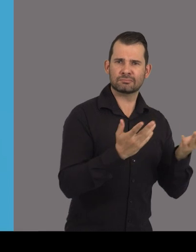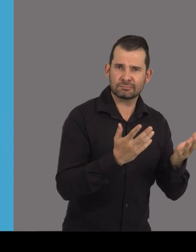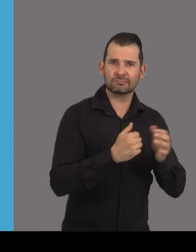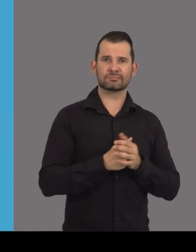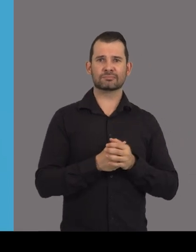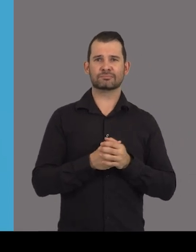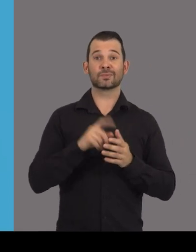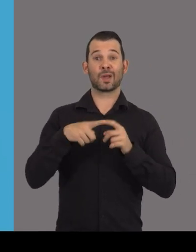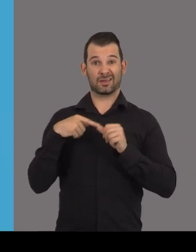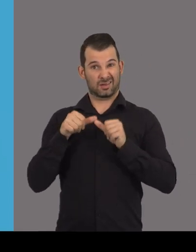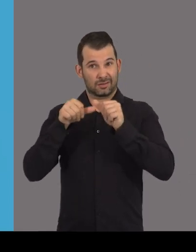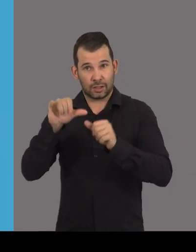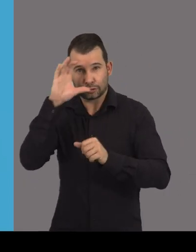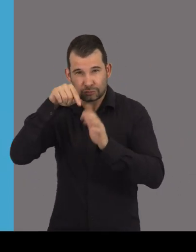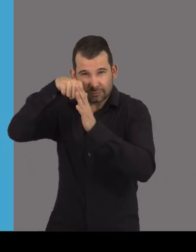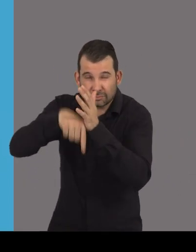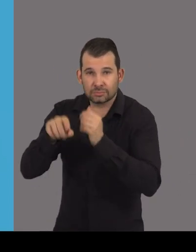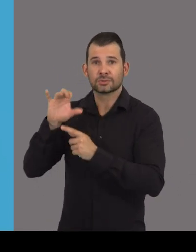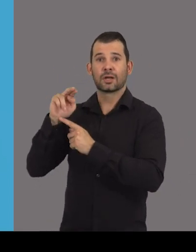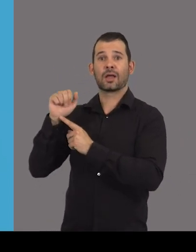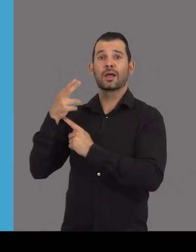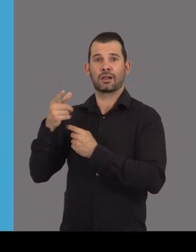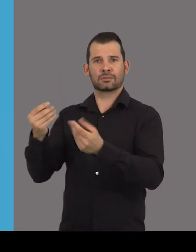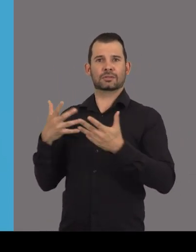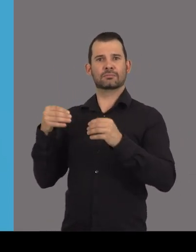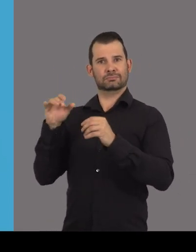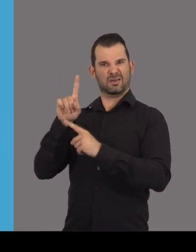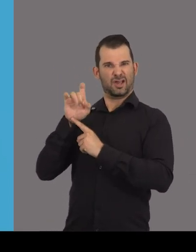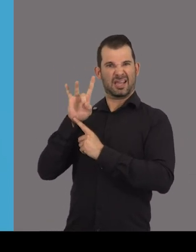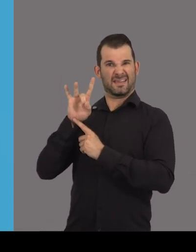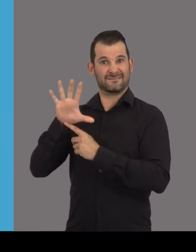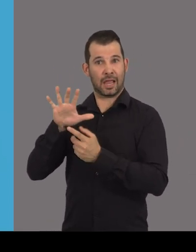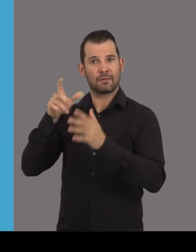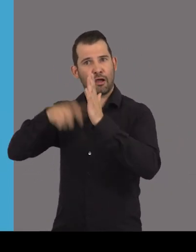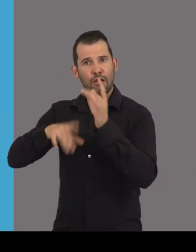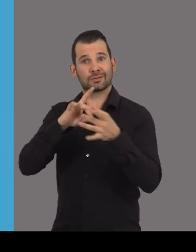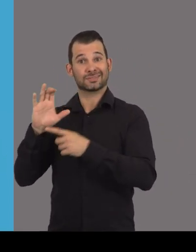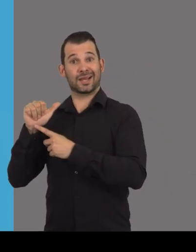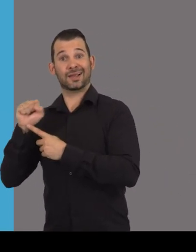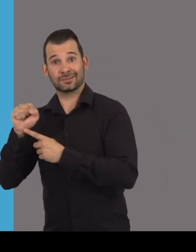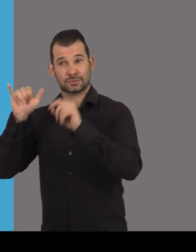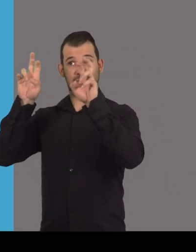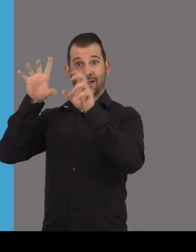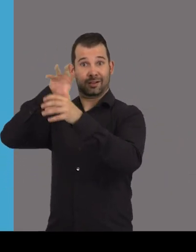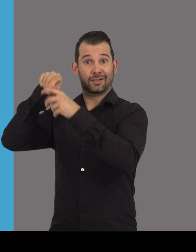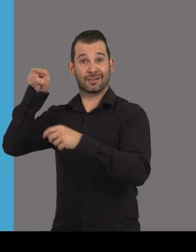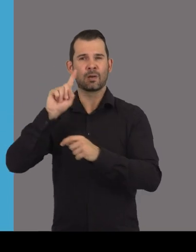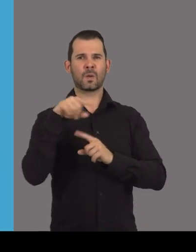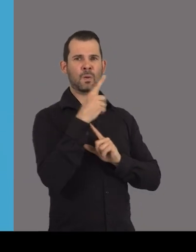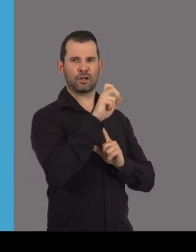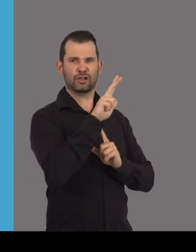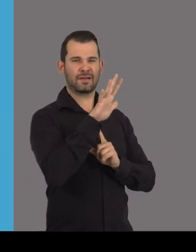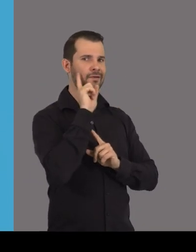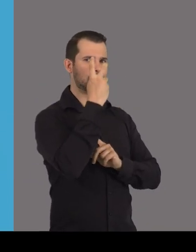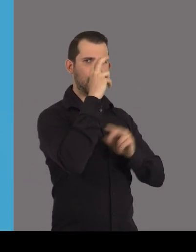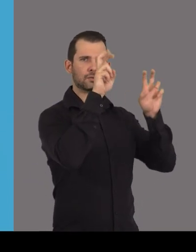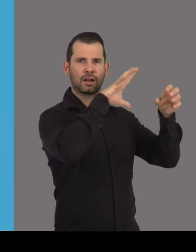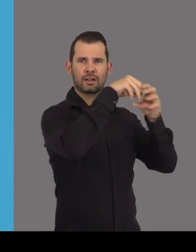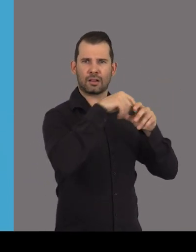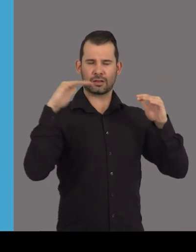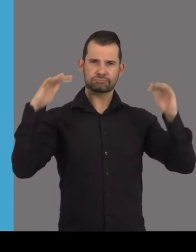the search further, CINAHL gave me 185 articles with CAS in the title, but only 135 with deafblind in the